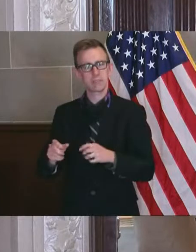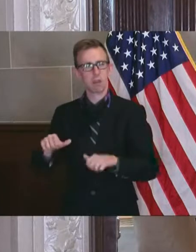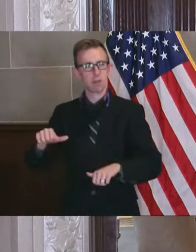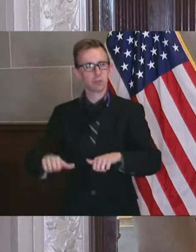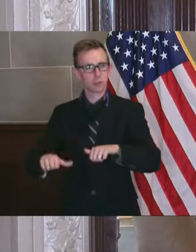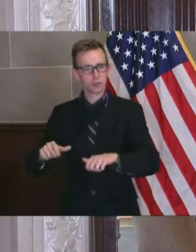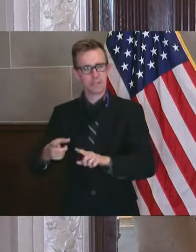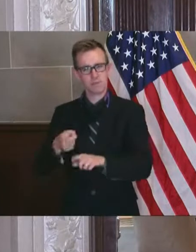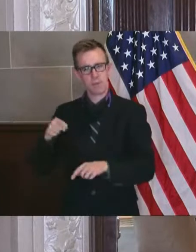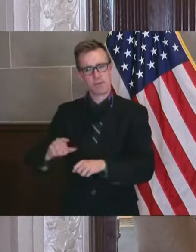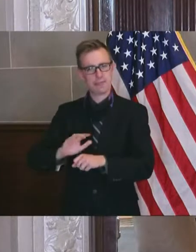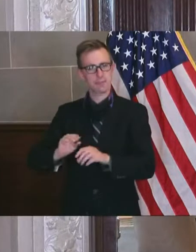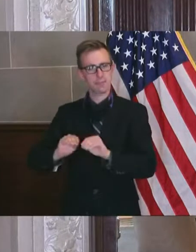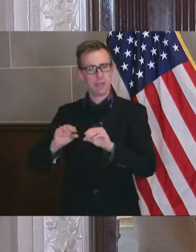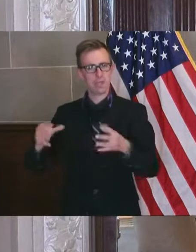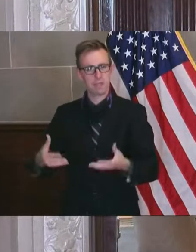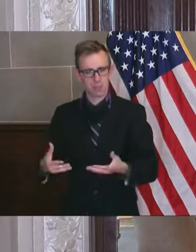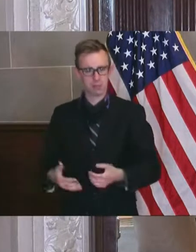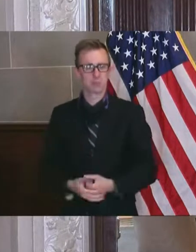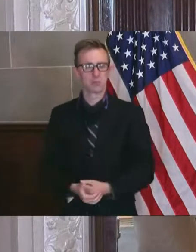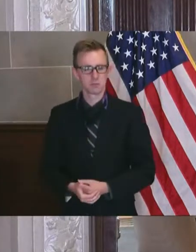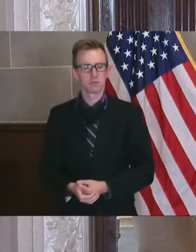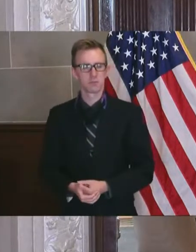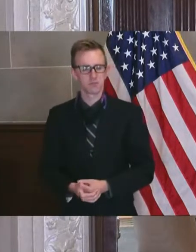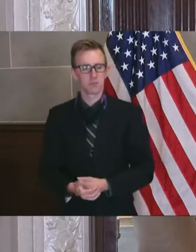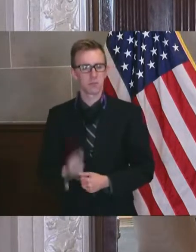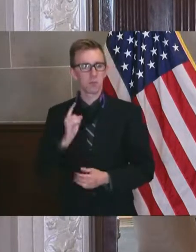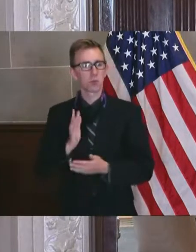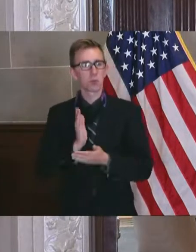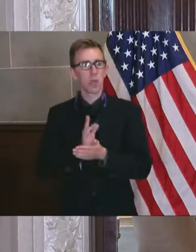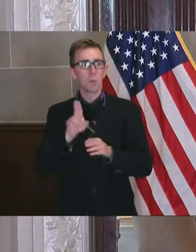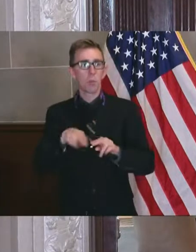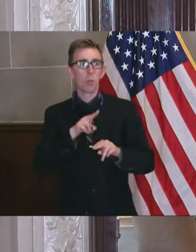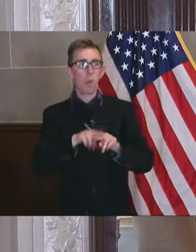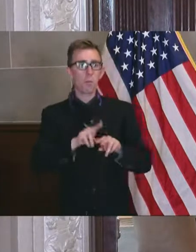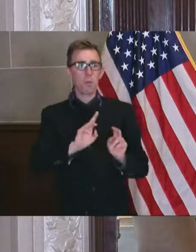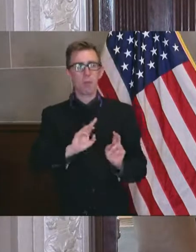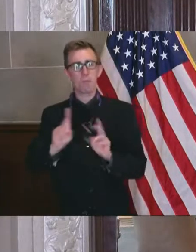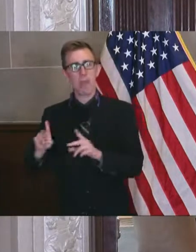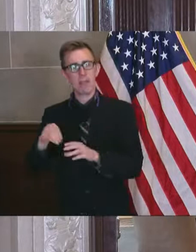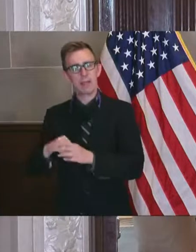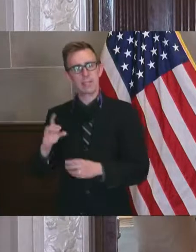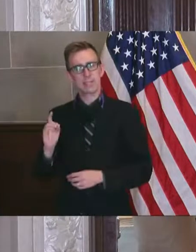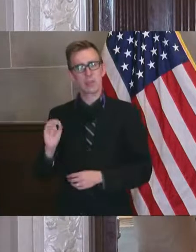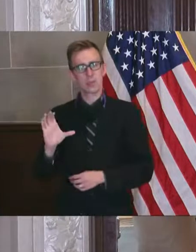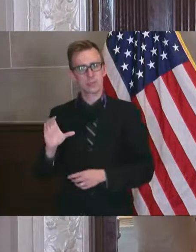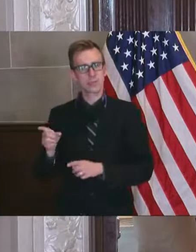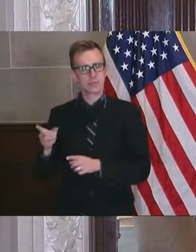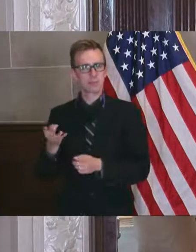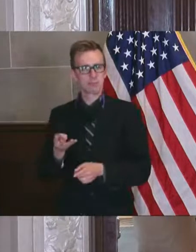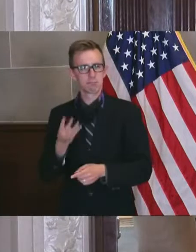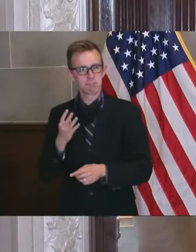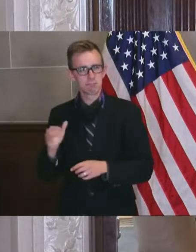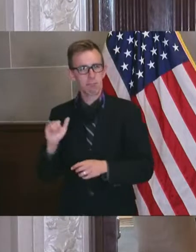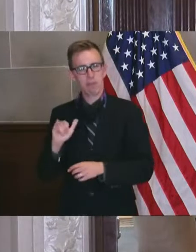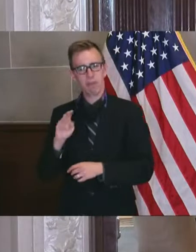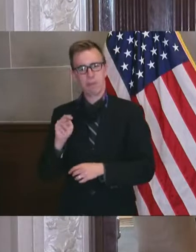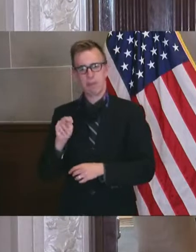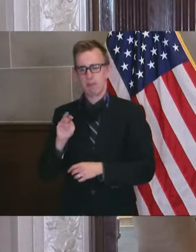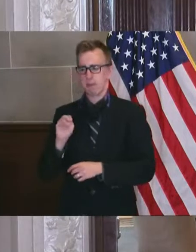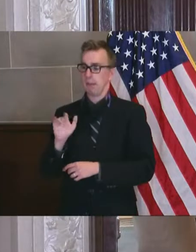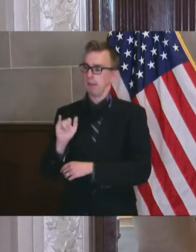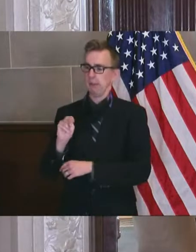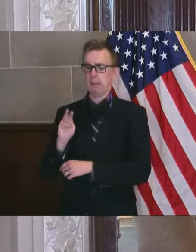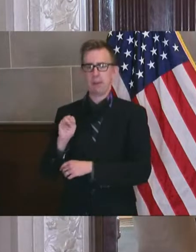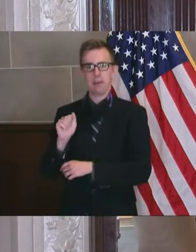this pandemic. In order to resume some sense of normalcy in corrections, which includes things like inmate transfers